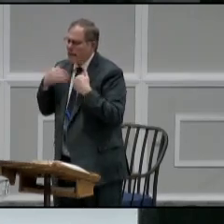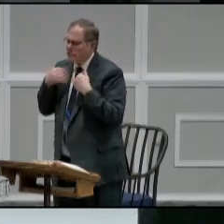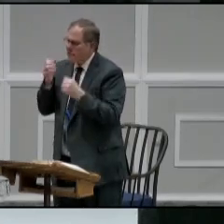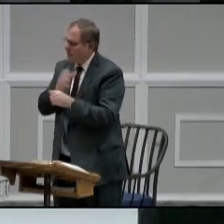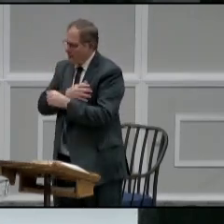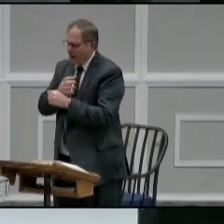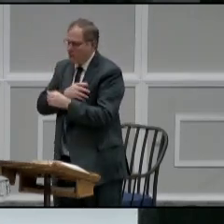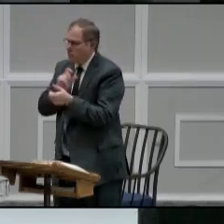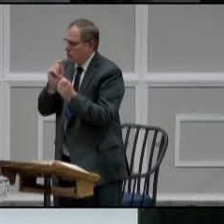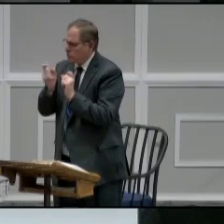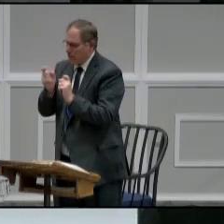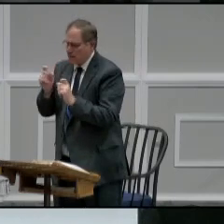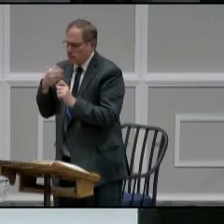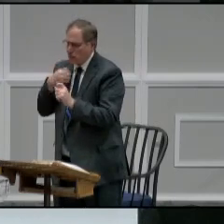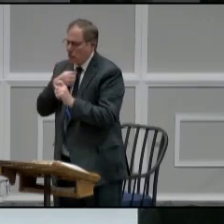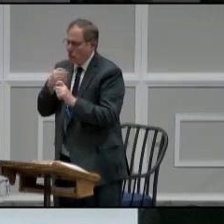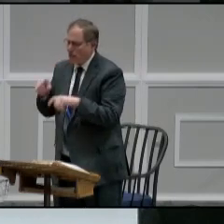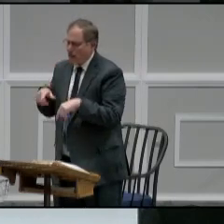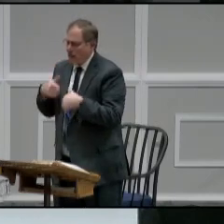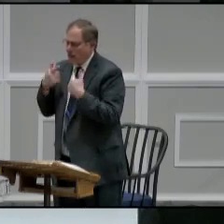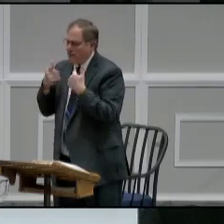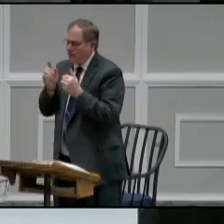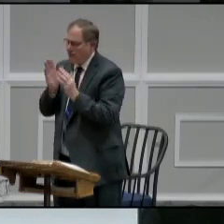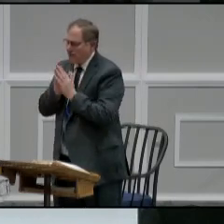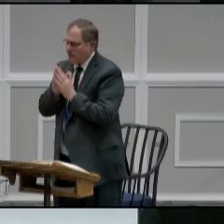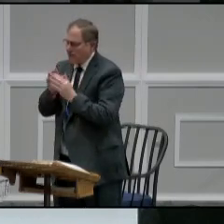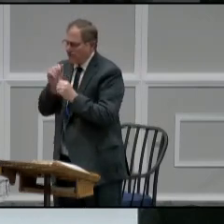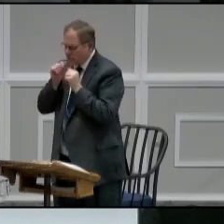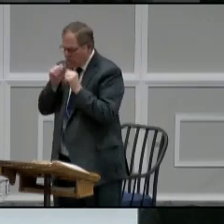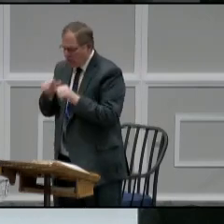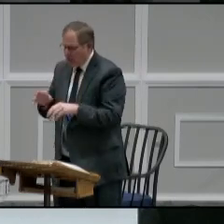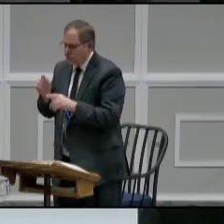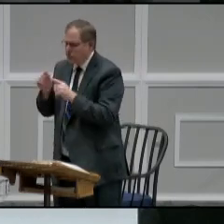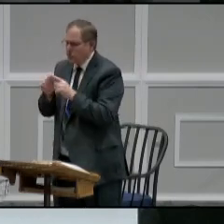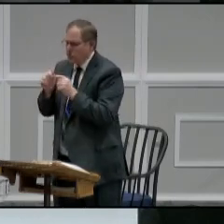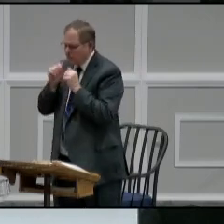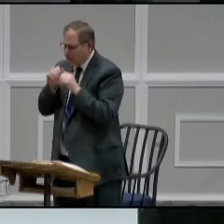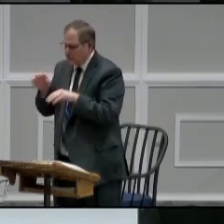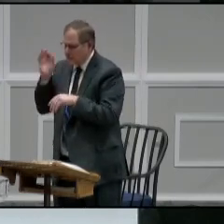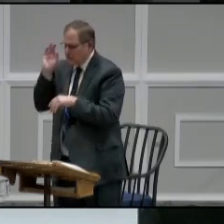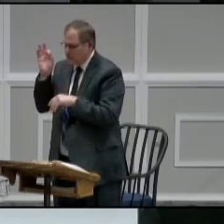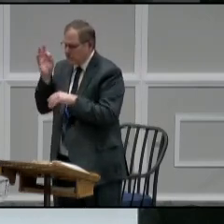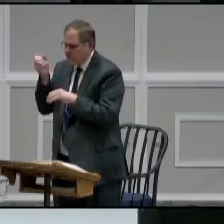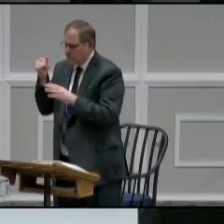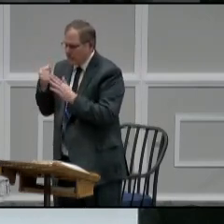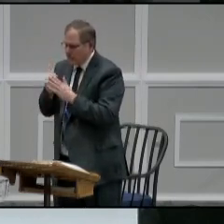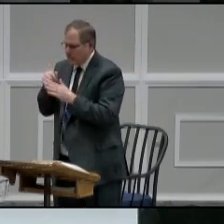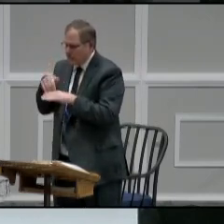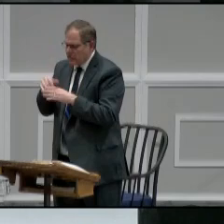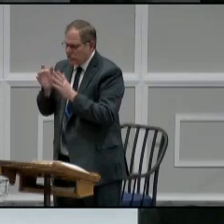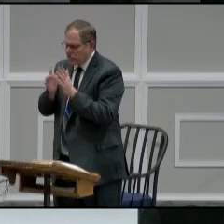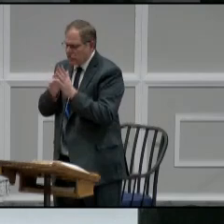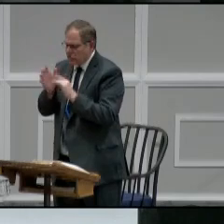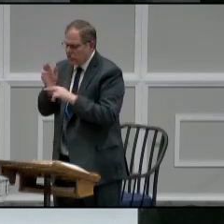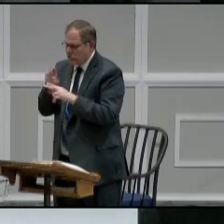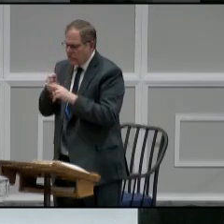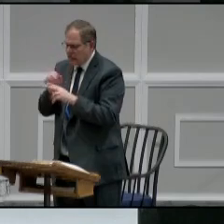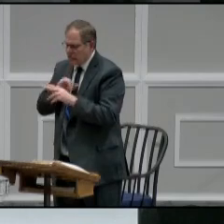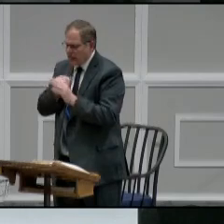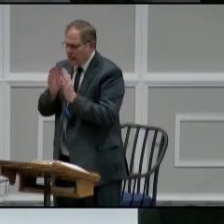power to change our lives. So I pray that you'd bless the word, Lord. Would you bless the preaching of it? In Jesus' name I pray.